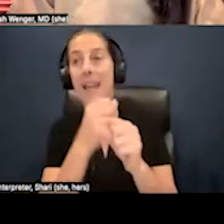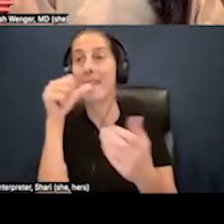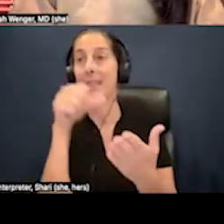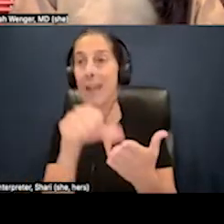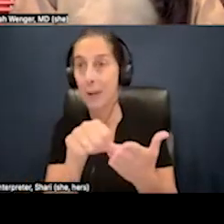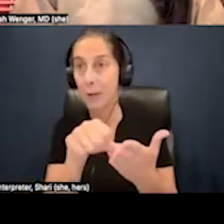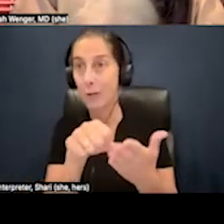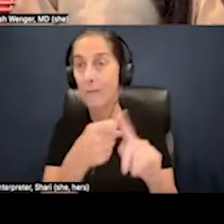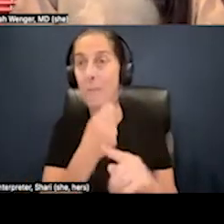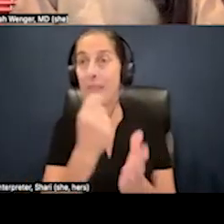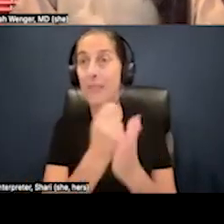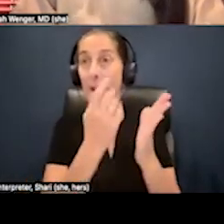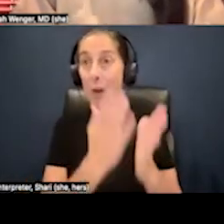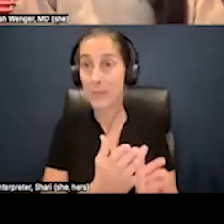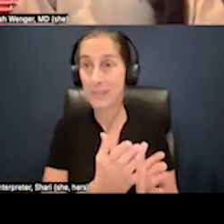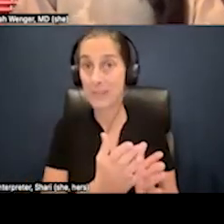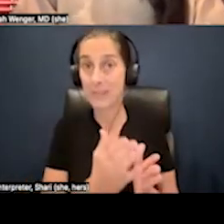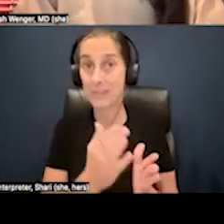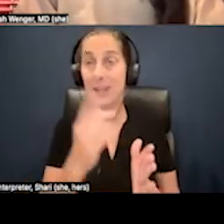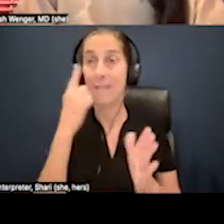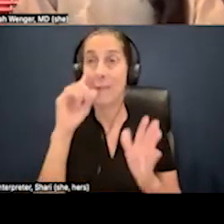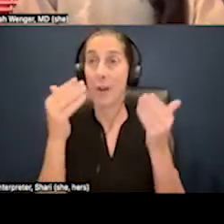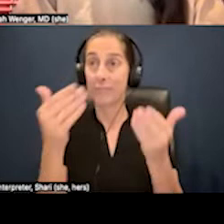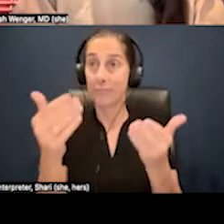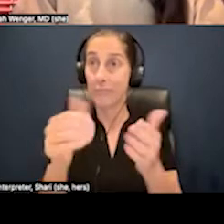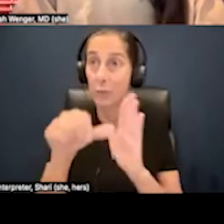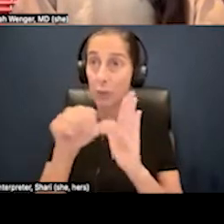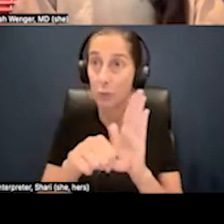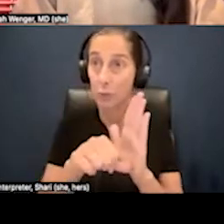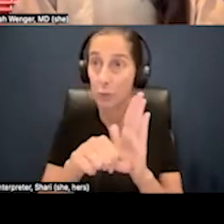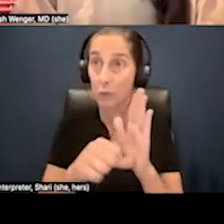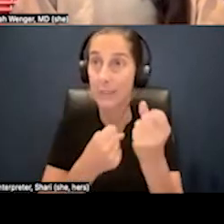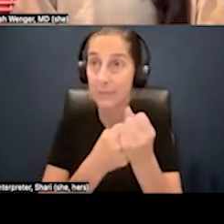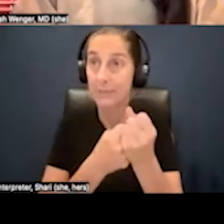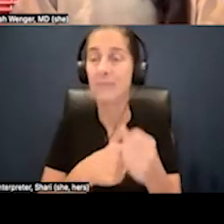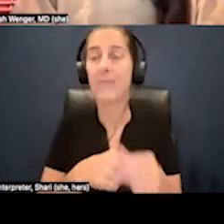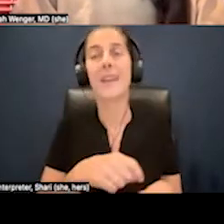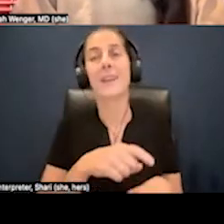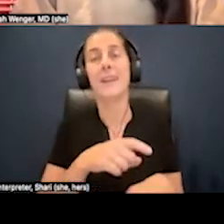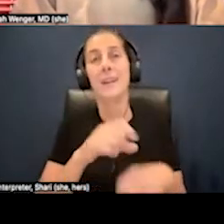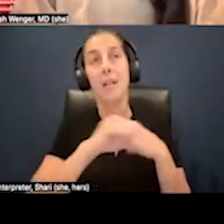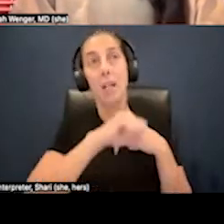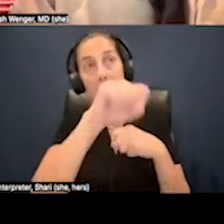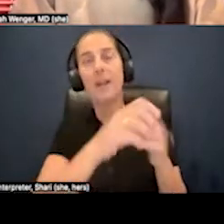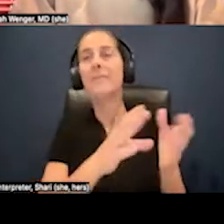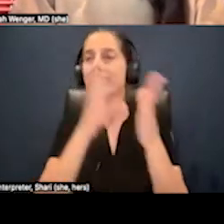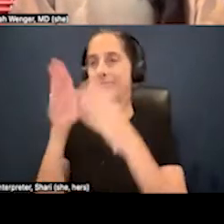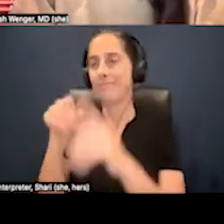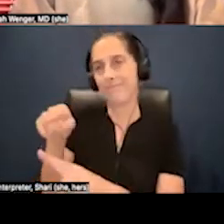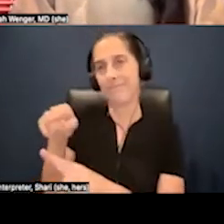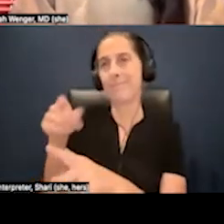you're receiving care already for behavioral health care are really long.